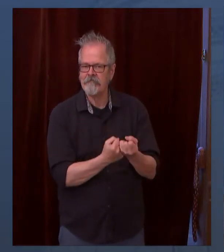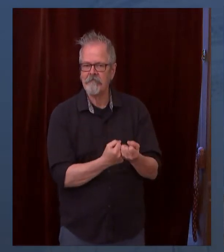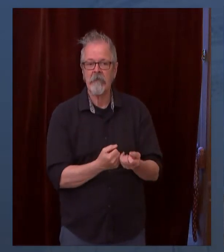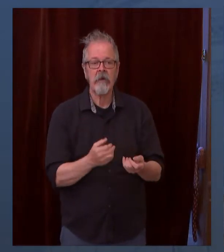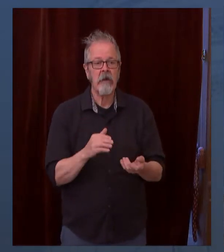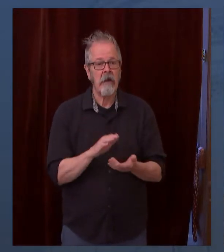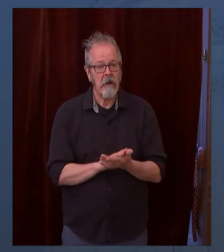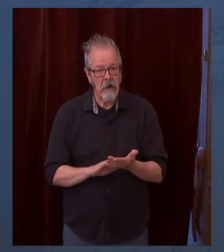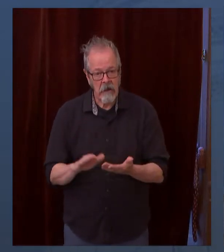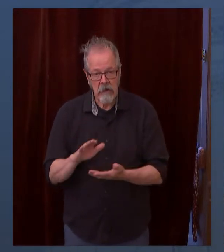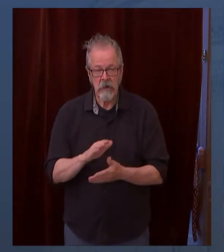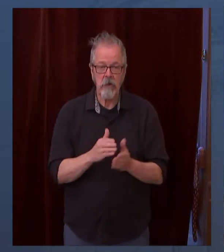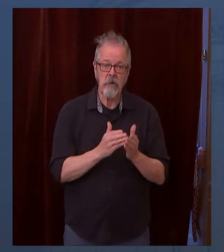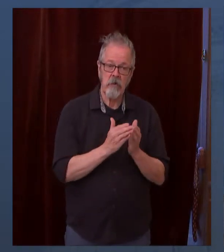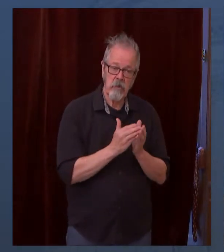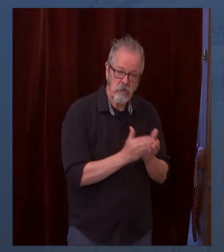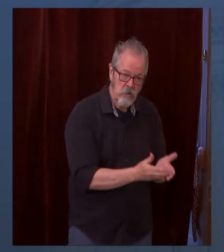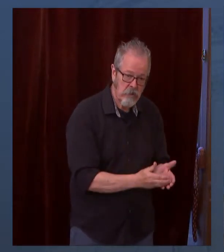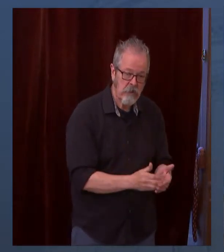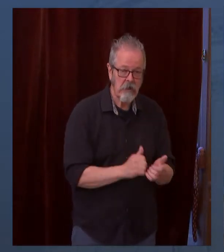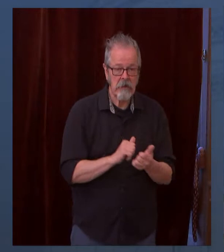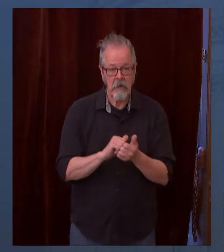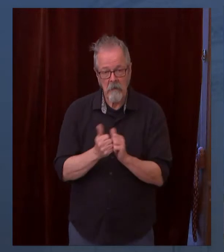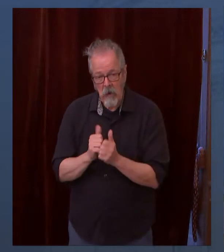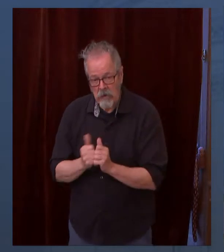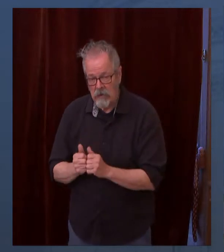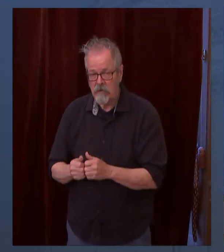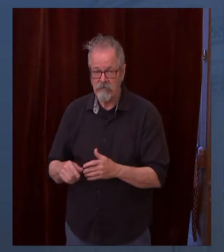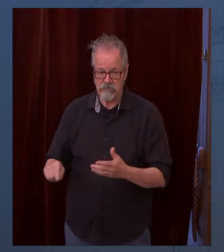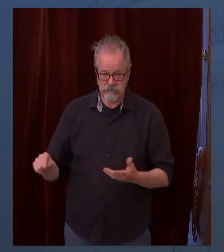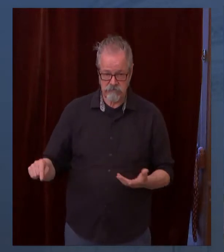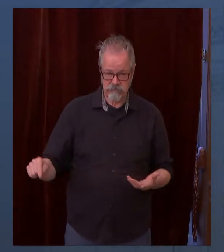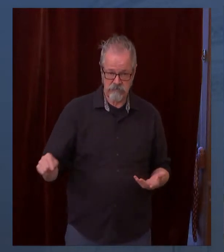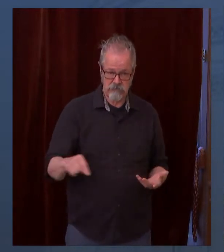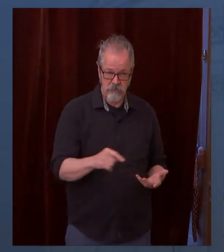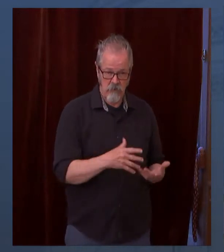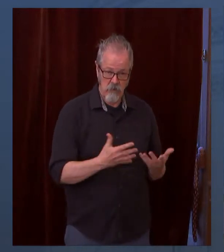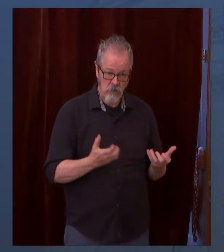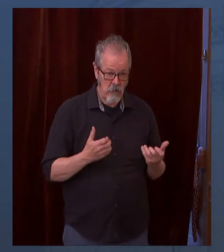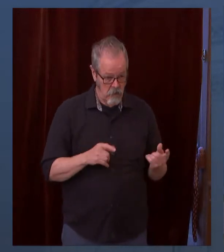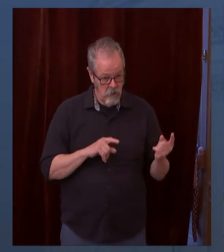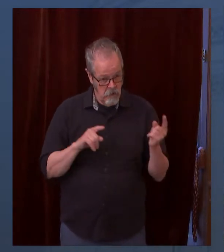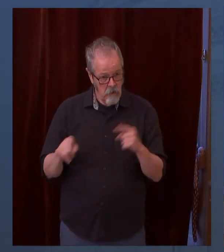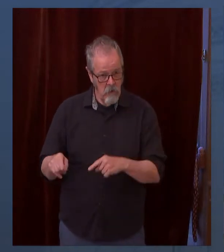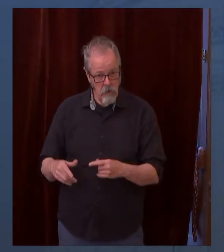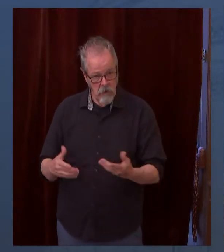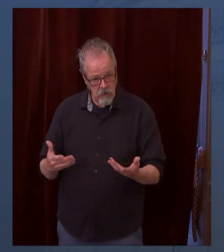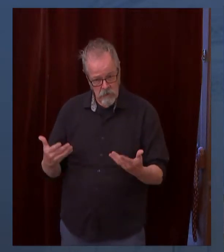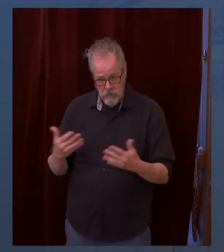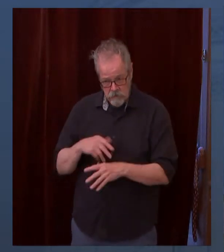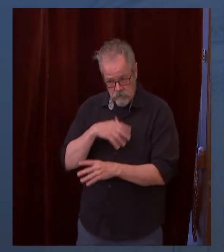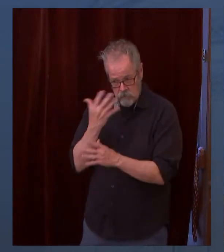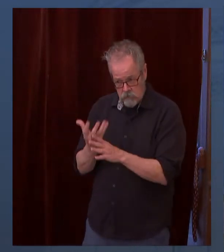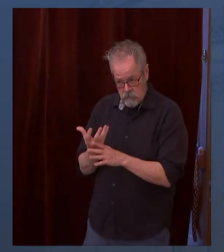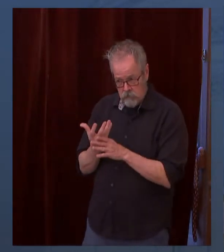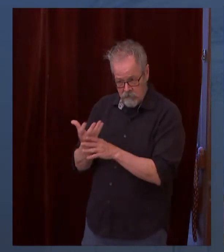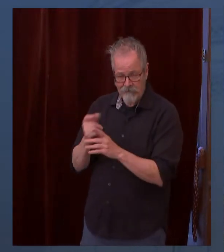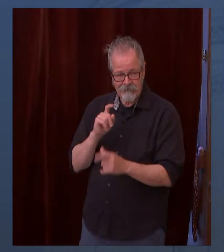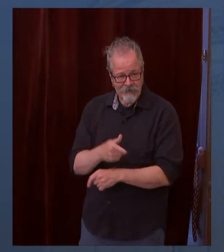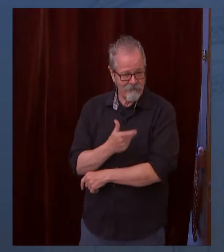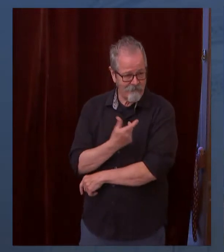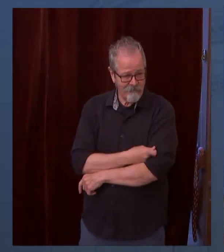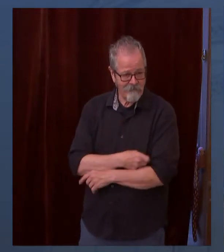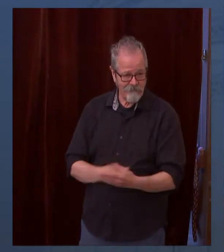To date, we thought that it's more important to focus on the immediate need to keep down people out of hospitals at the moment.